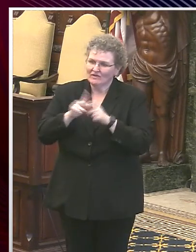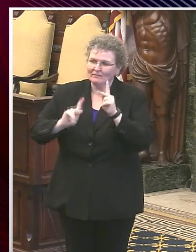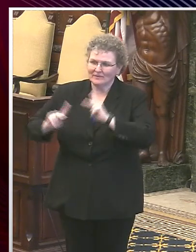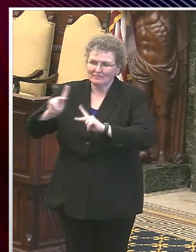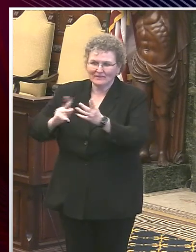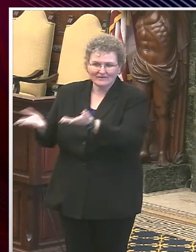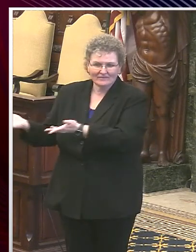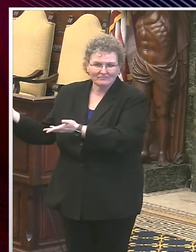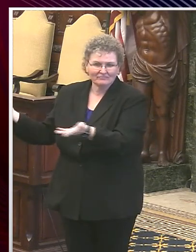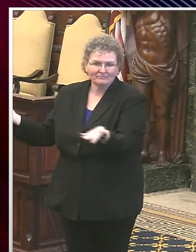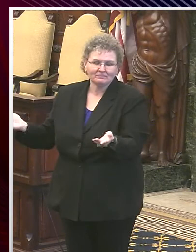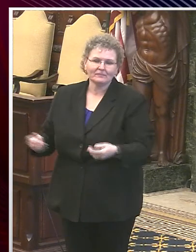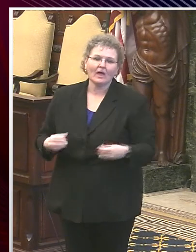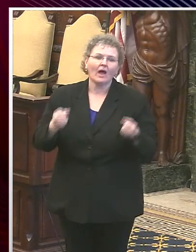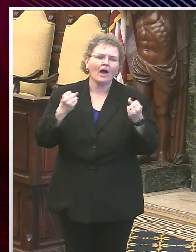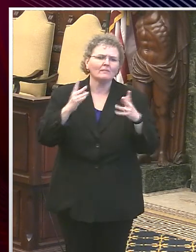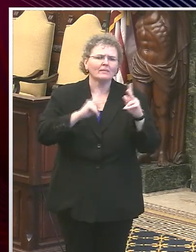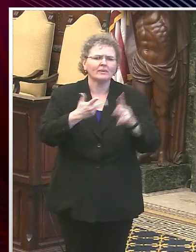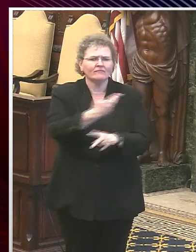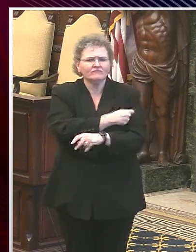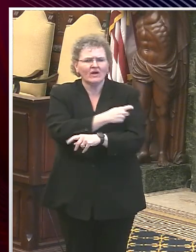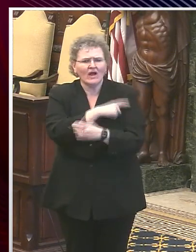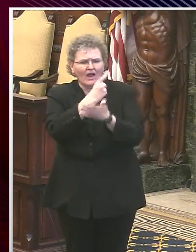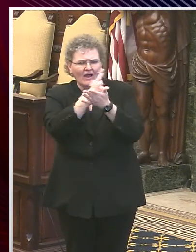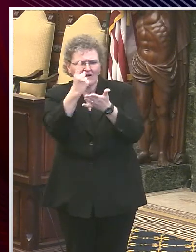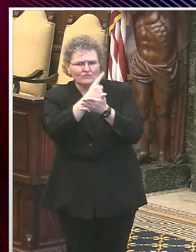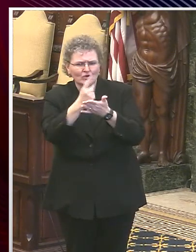our number of people we vaccinate per week. It's going to be a big help.